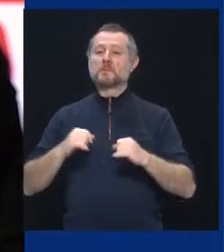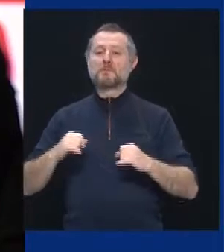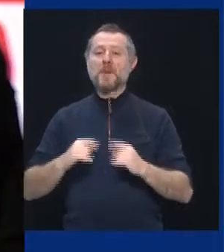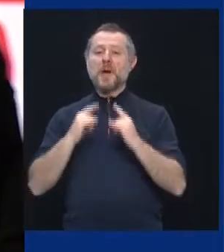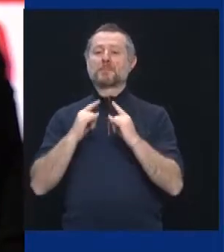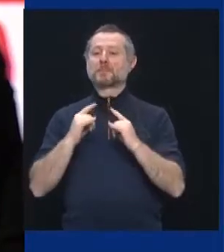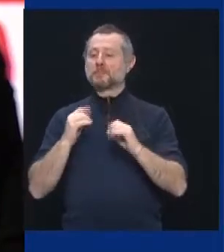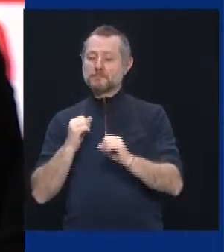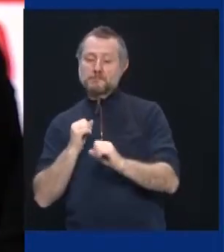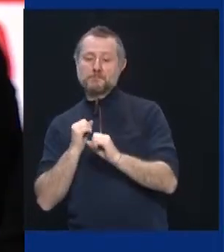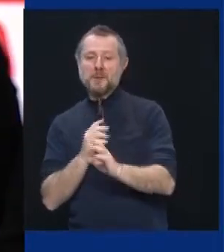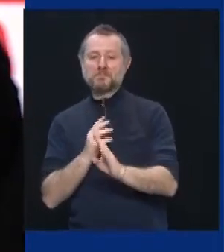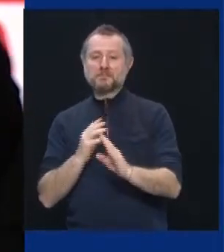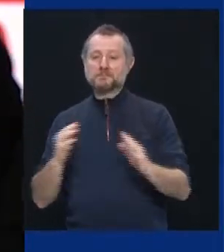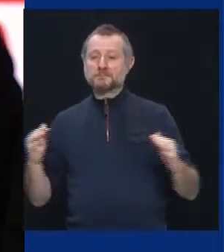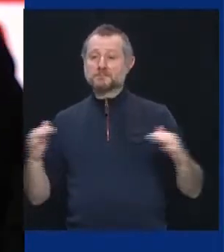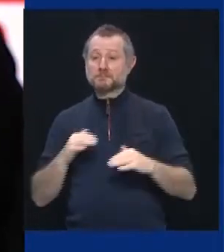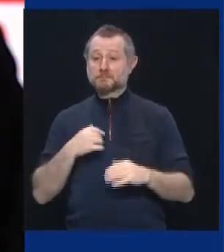prime customers.